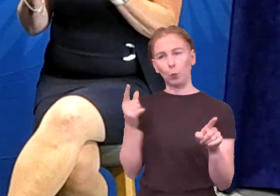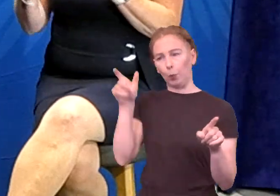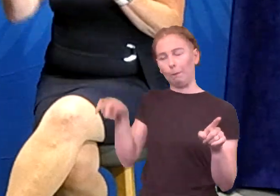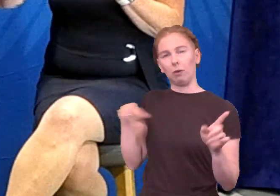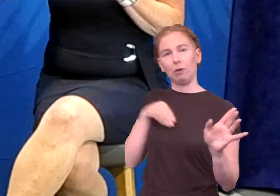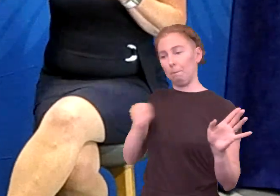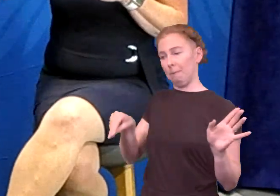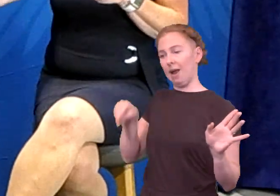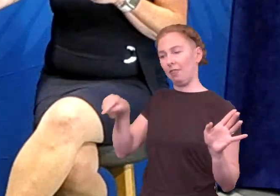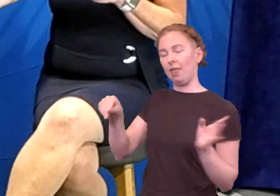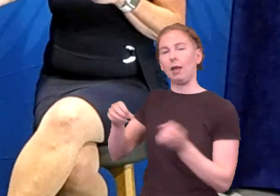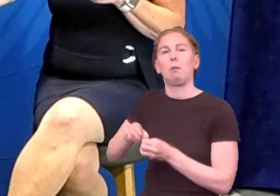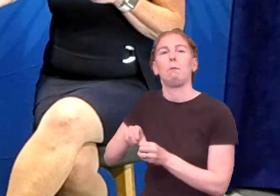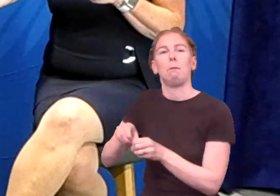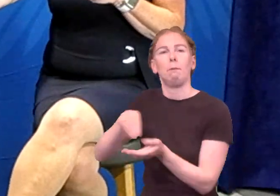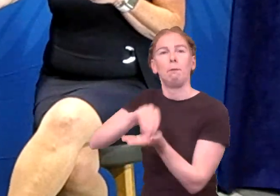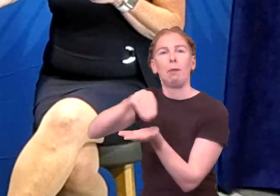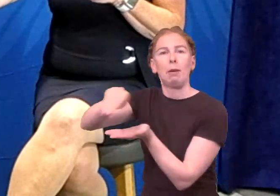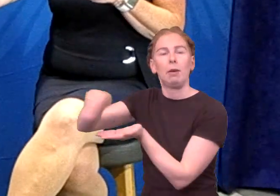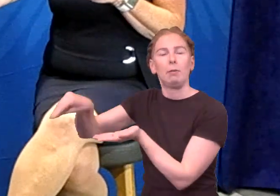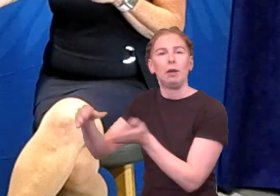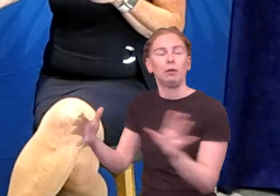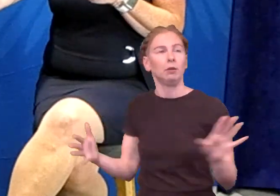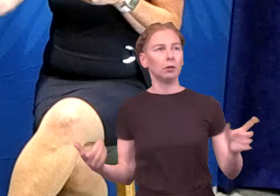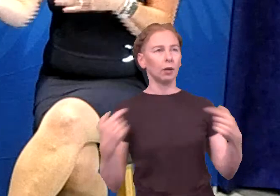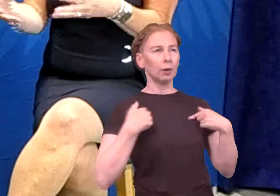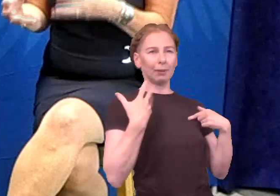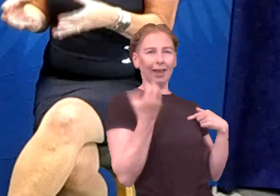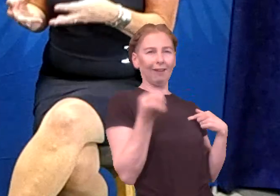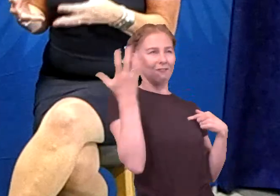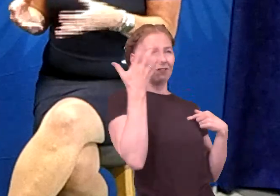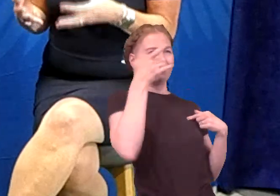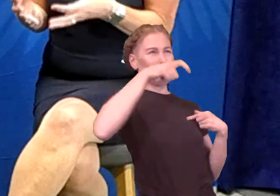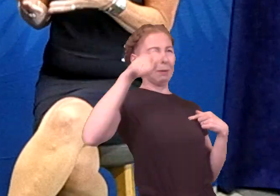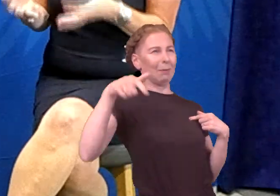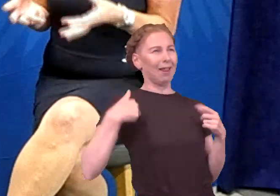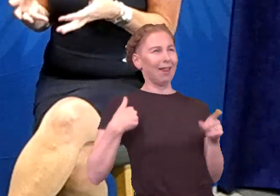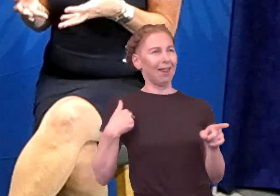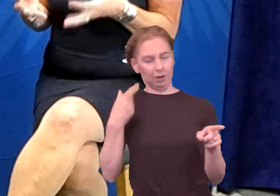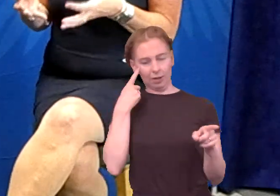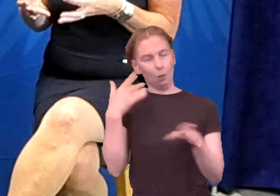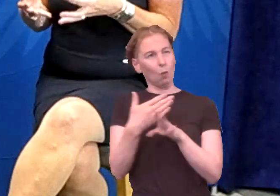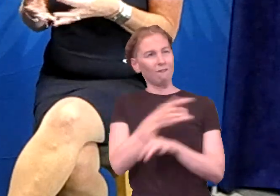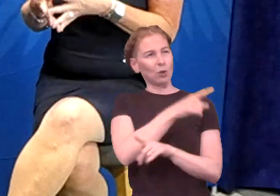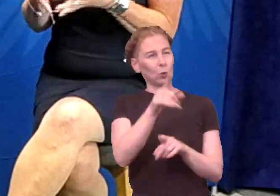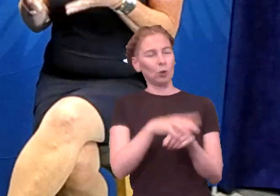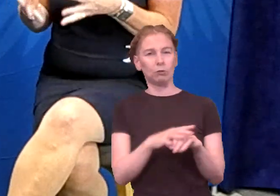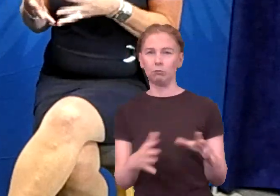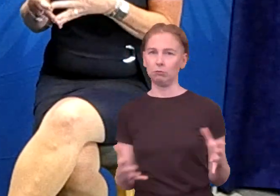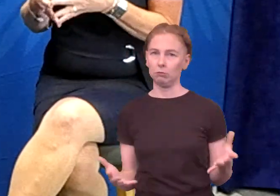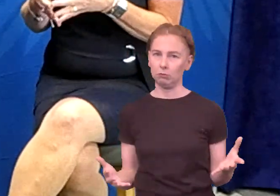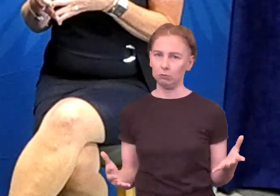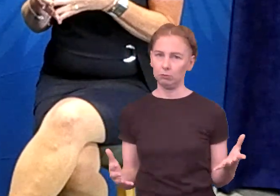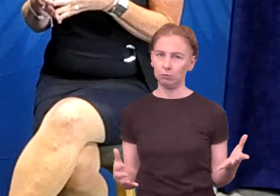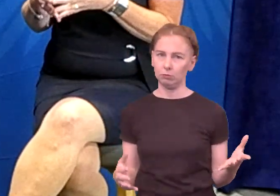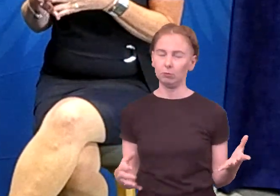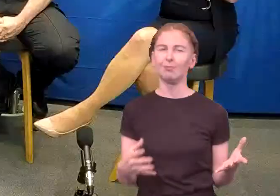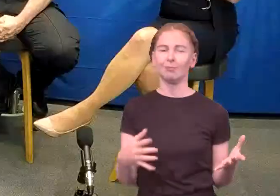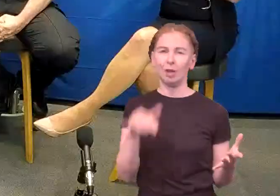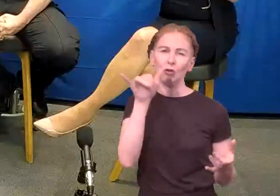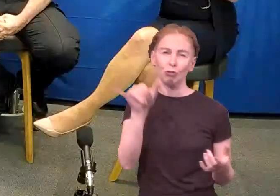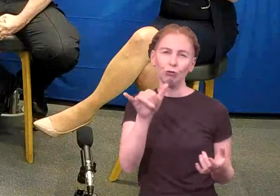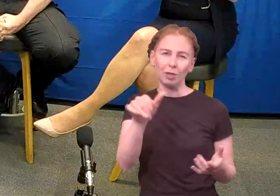individually saying, oh, I've got 15 people that can come and work for you, if they're not a registered agency, proper registered